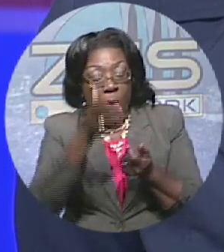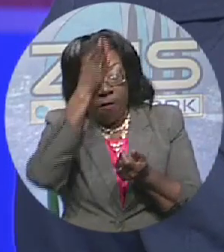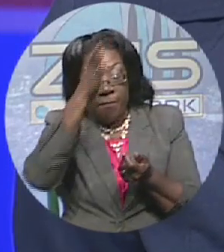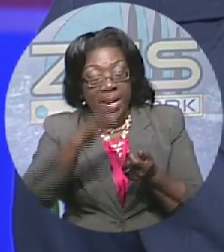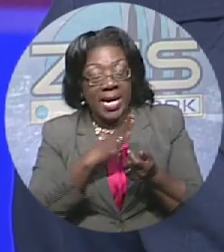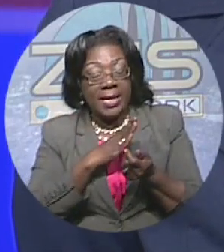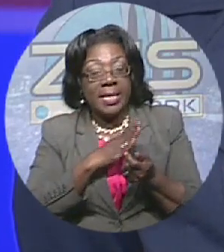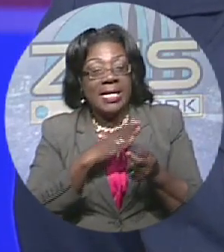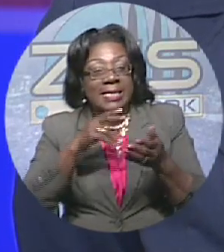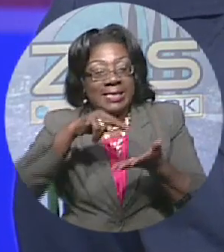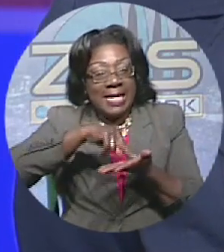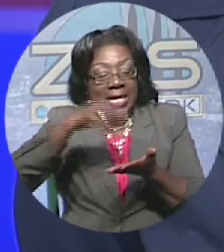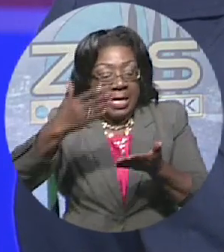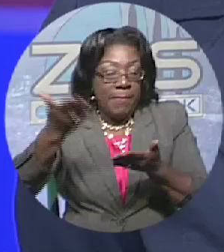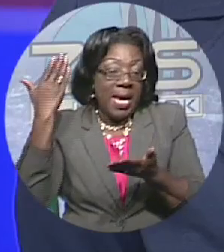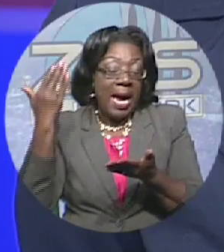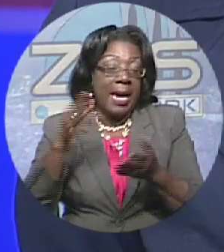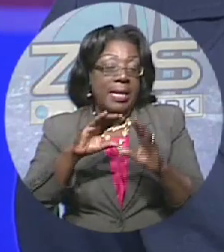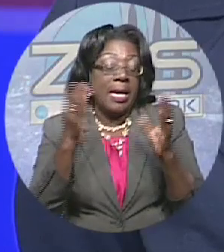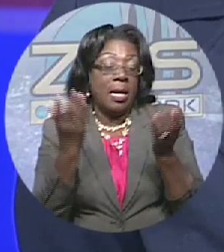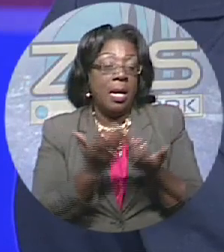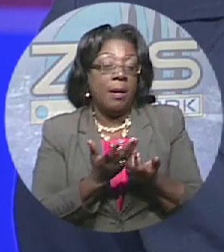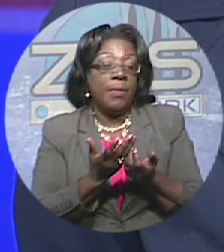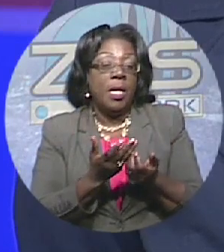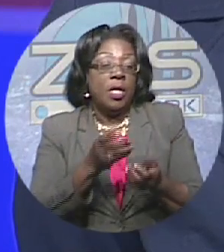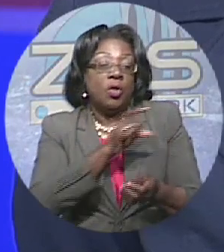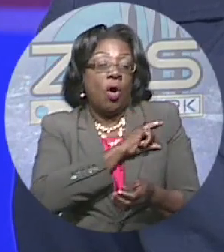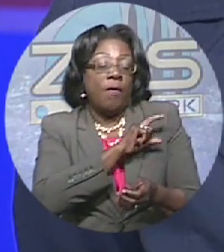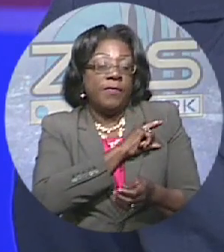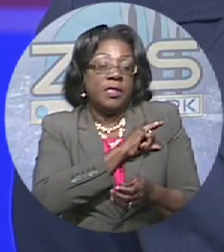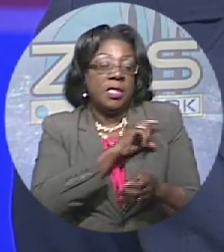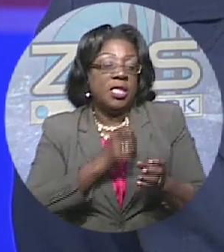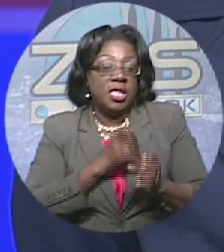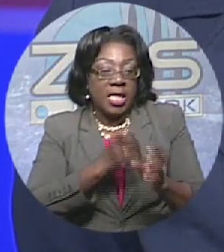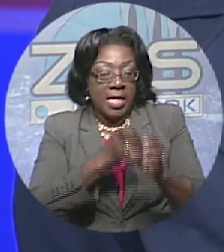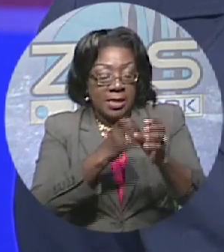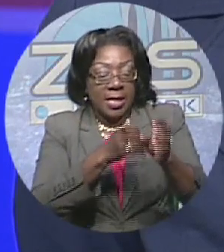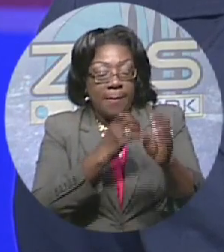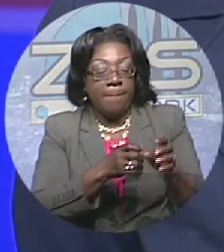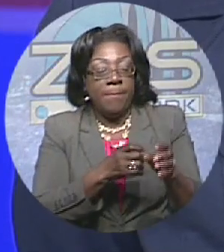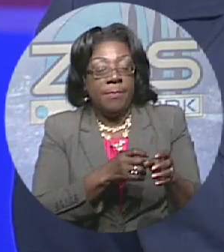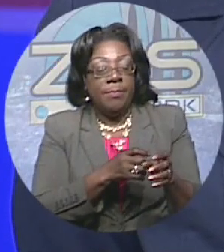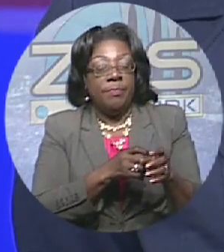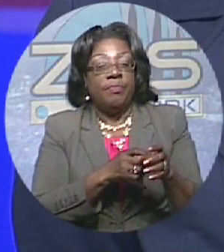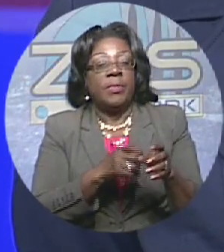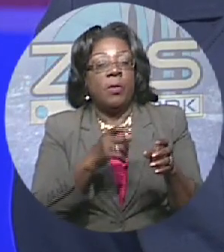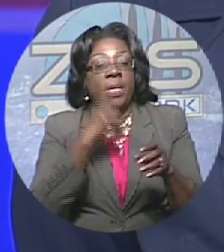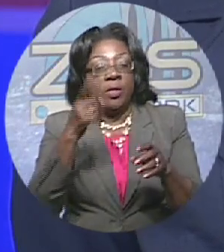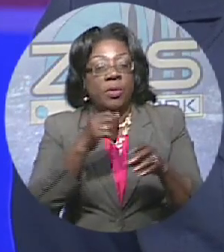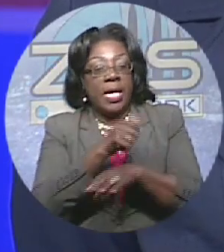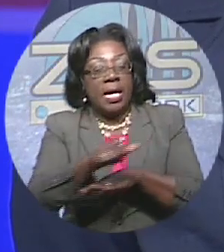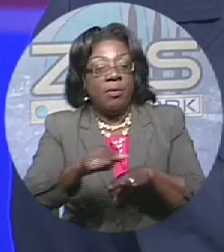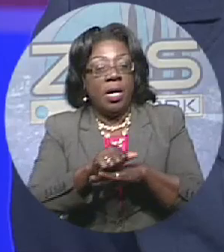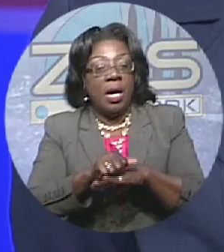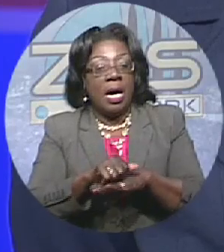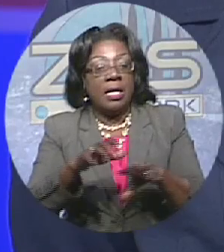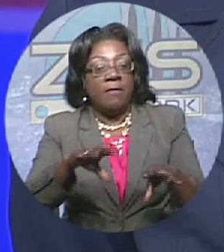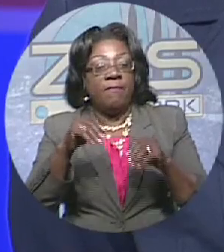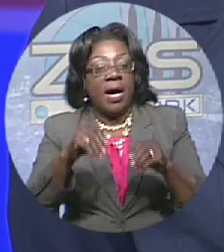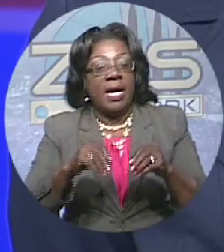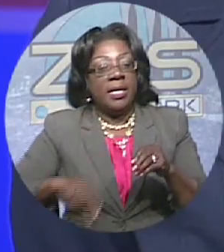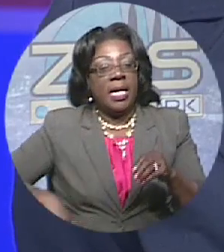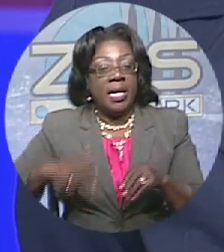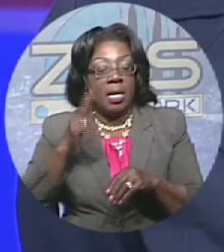officers, fled on foot. The officers gave chase but were unable to catch the males. Police then checked the area and uncovered a